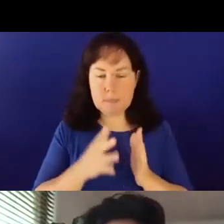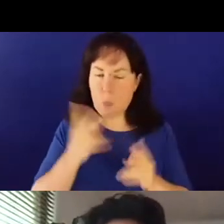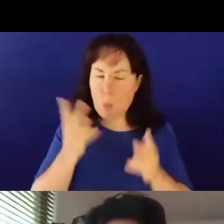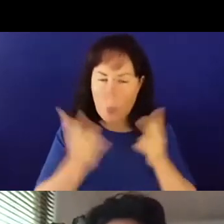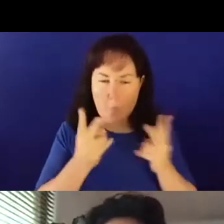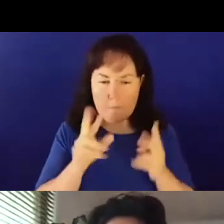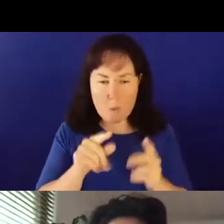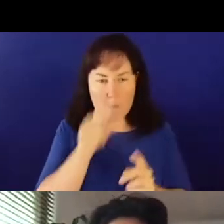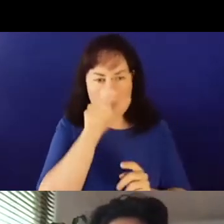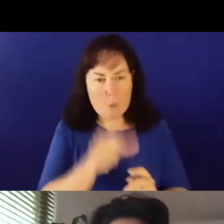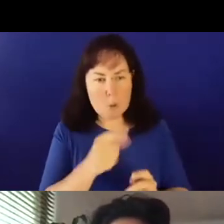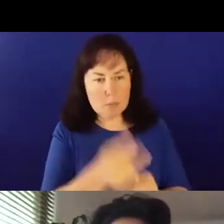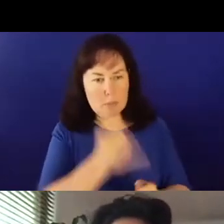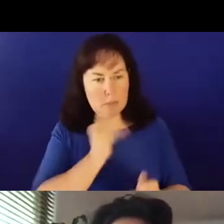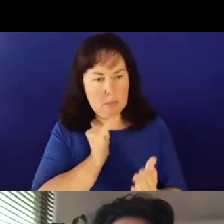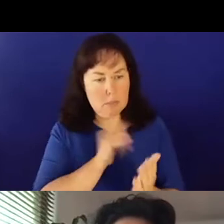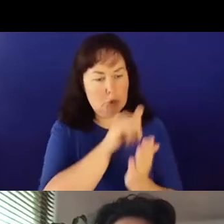of voice. I'm